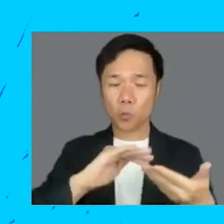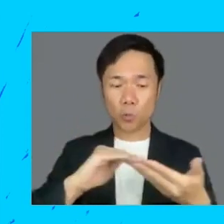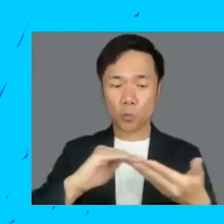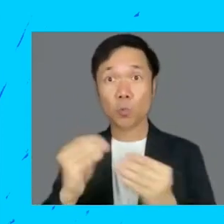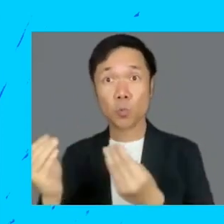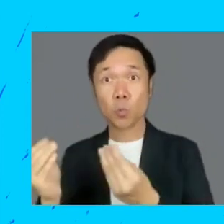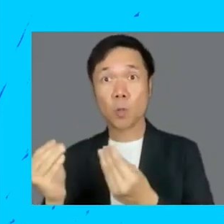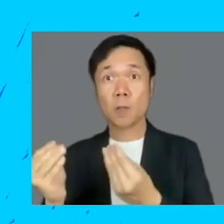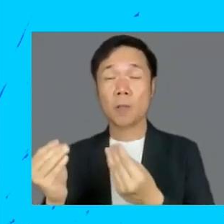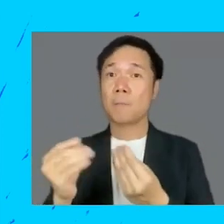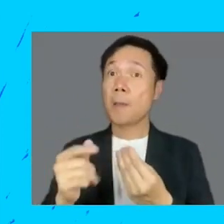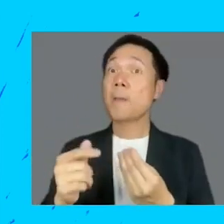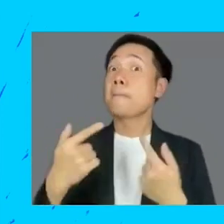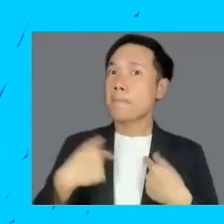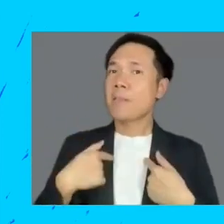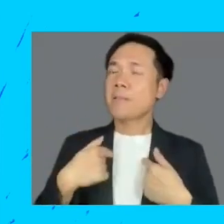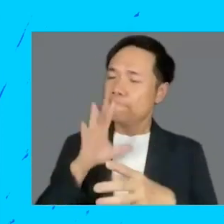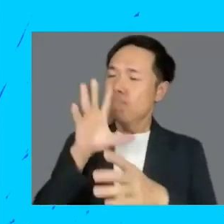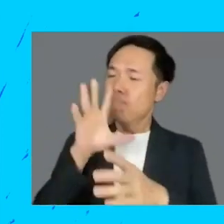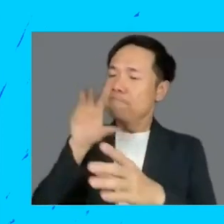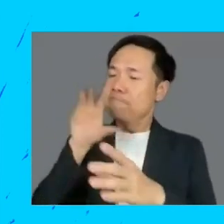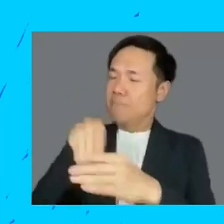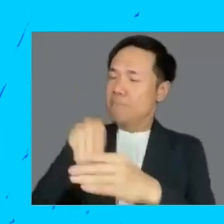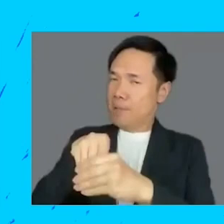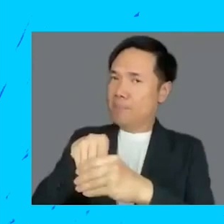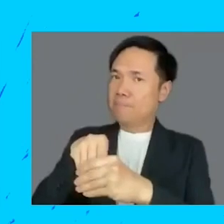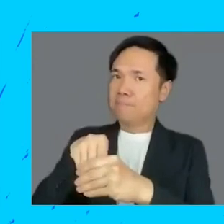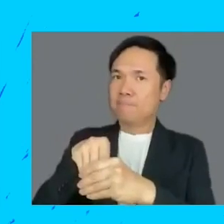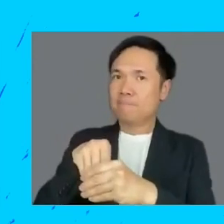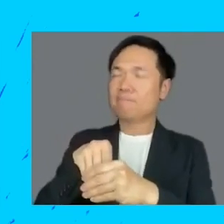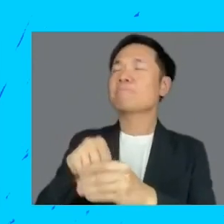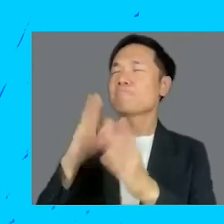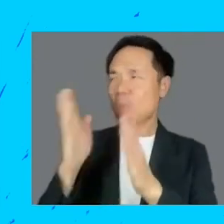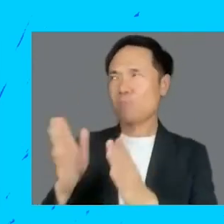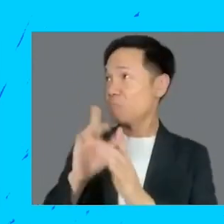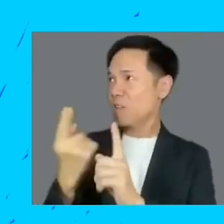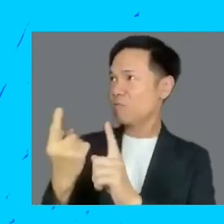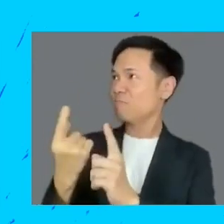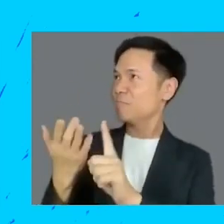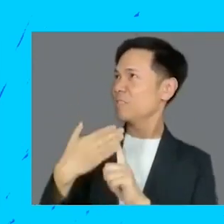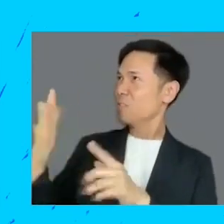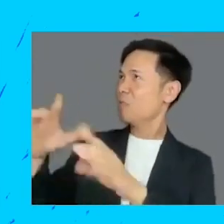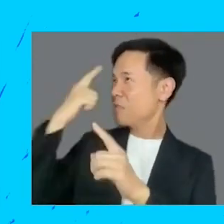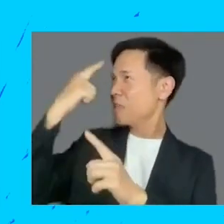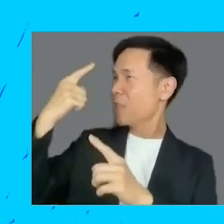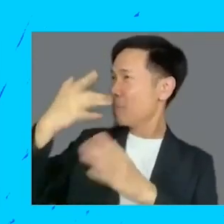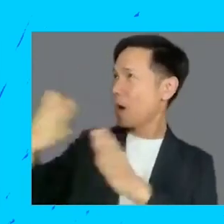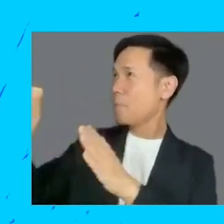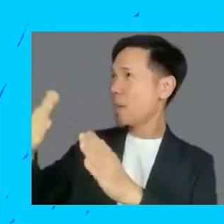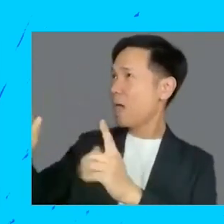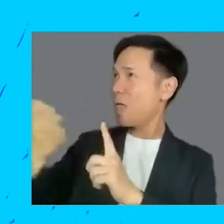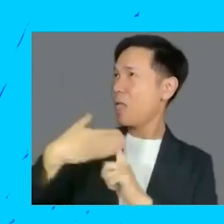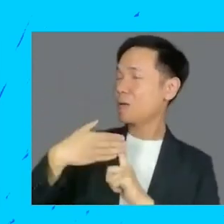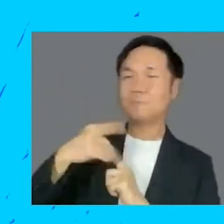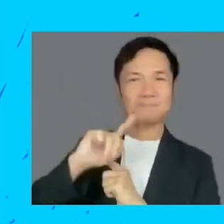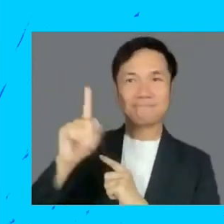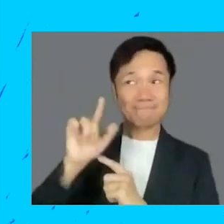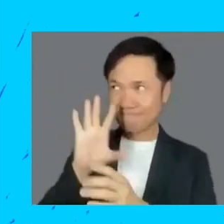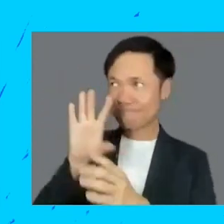nothing for us without us, I think the UN system, my agency, other